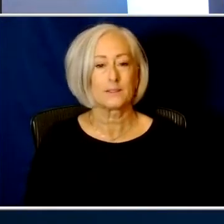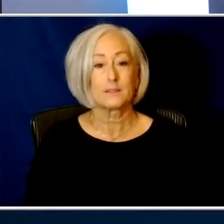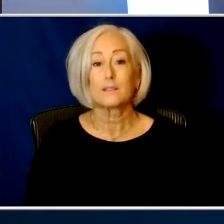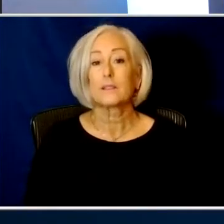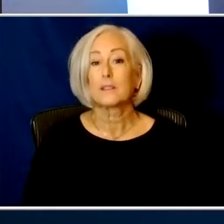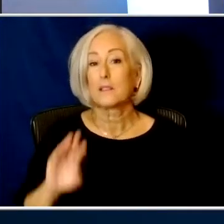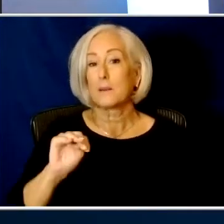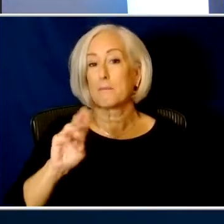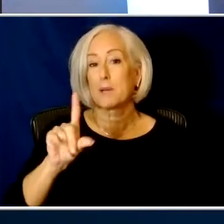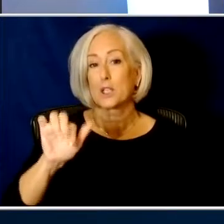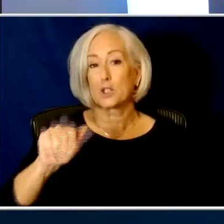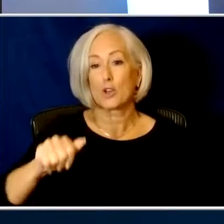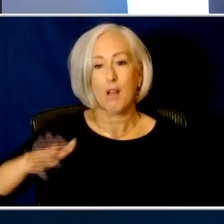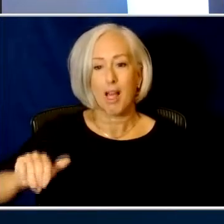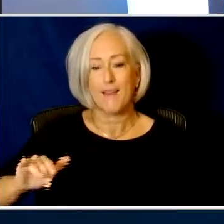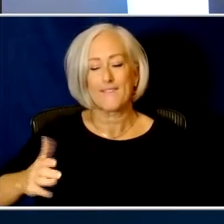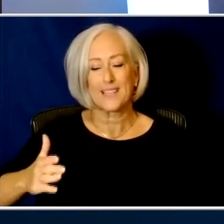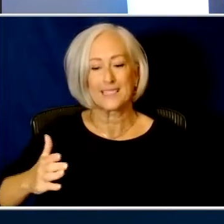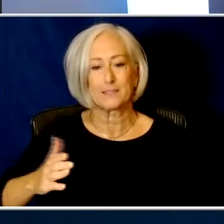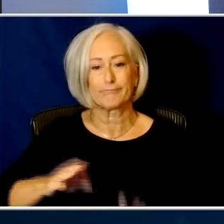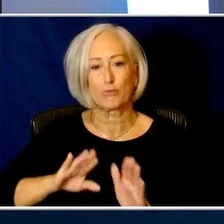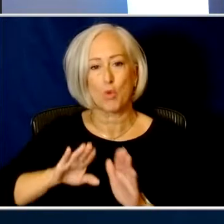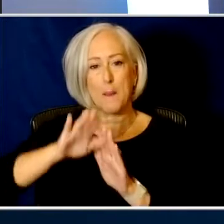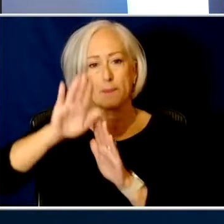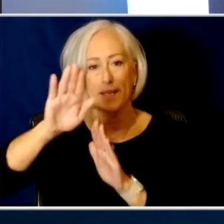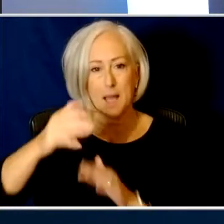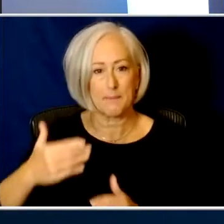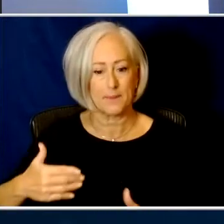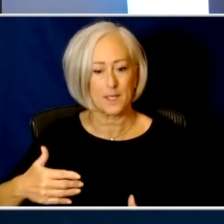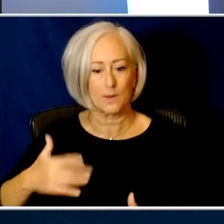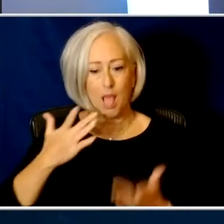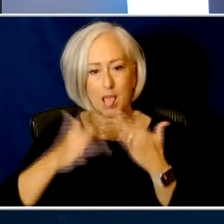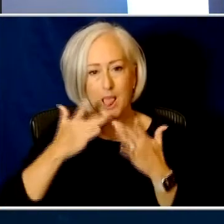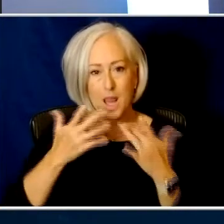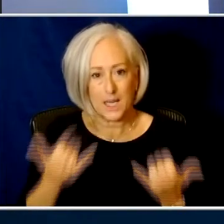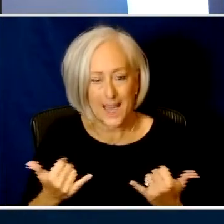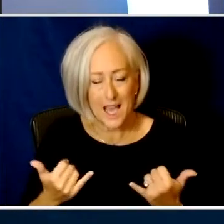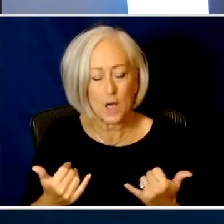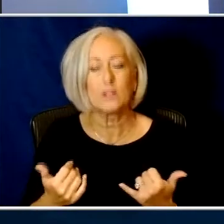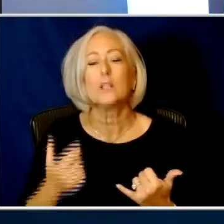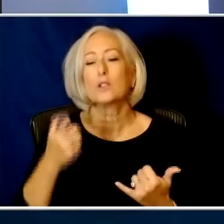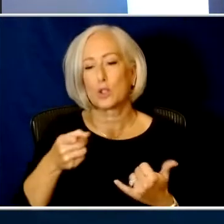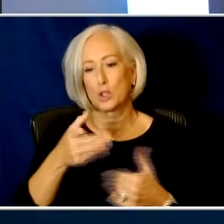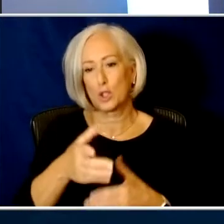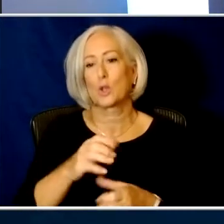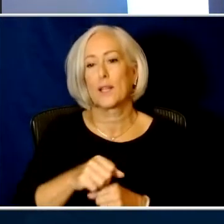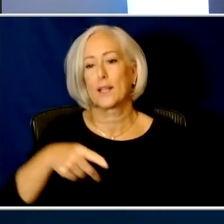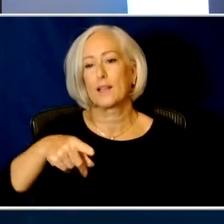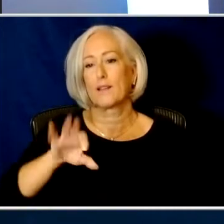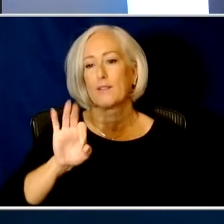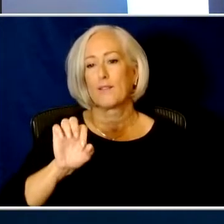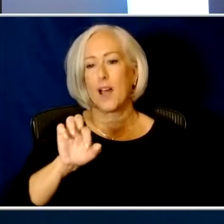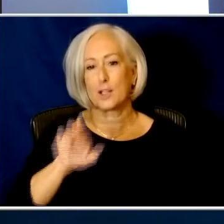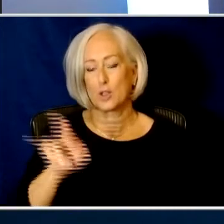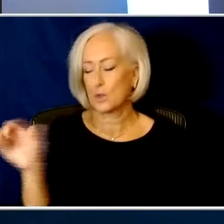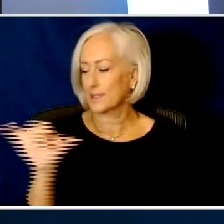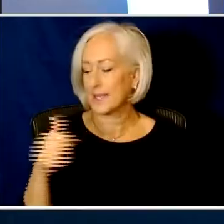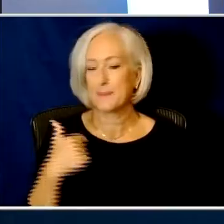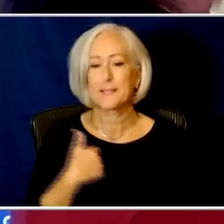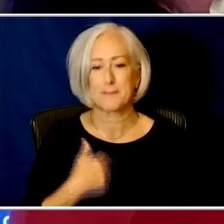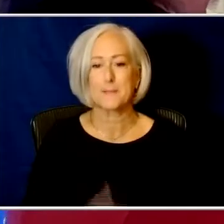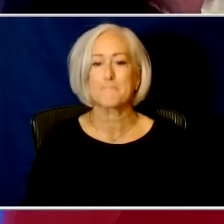the pathology analysis of the tumor. Okay, Jess, hang on. Here we go. I've got my tie back on. I'm decent again for the most part.